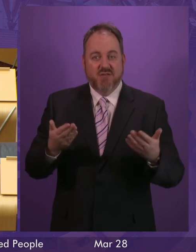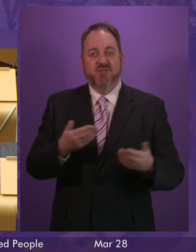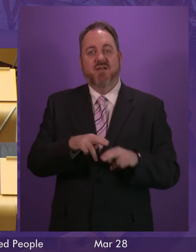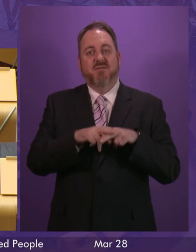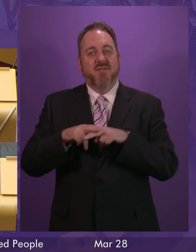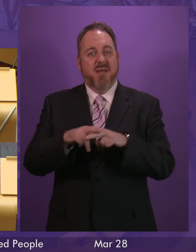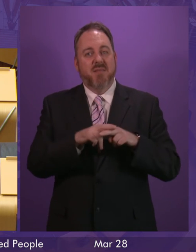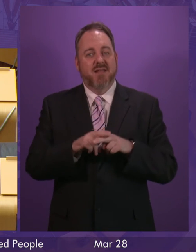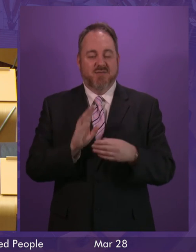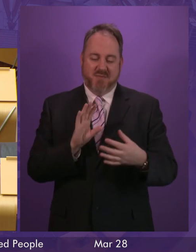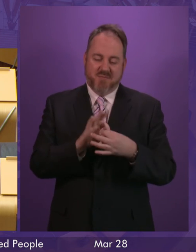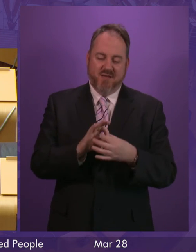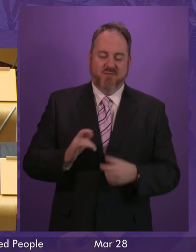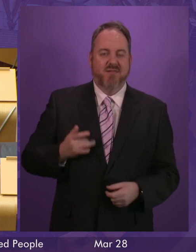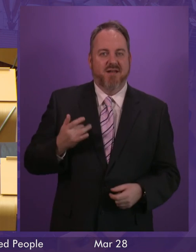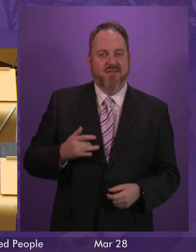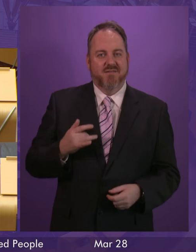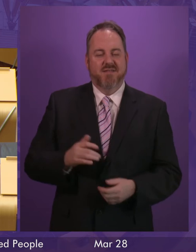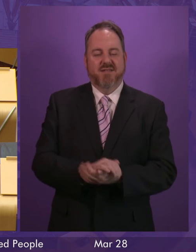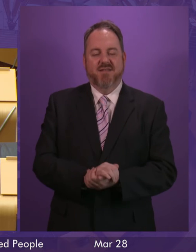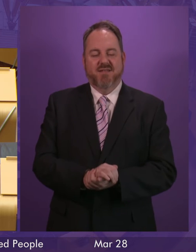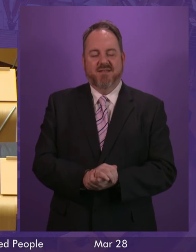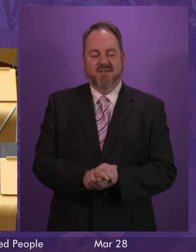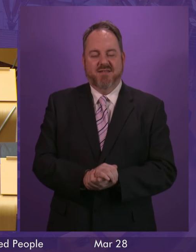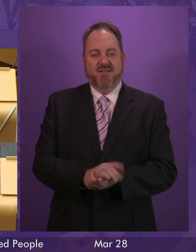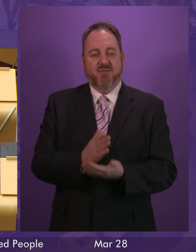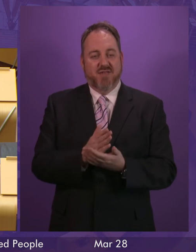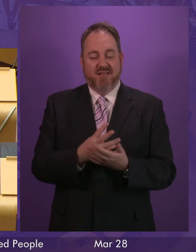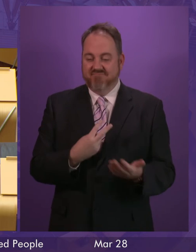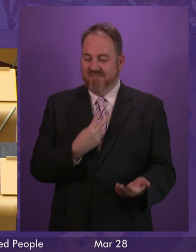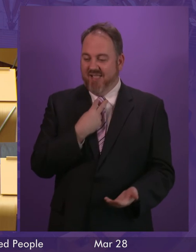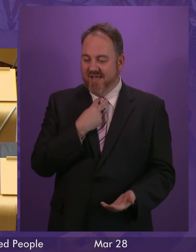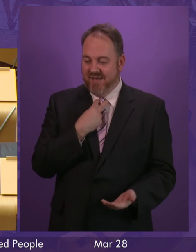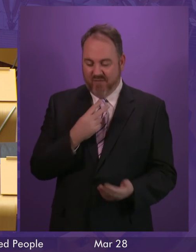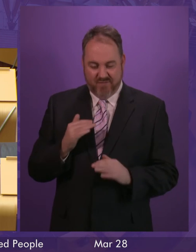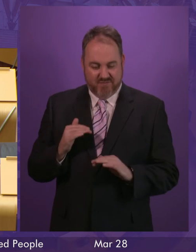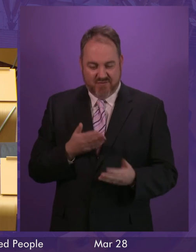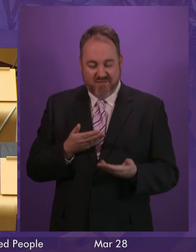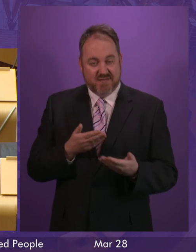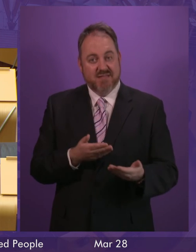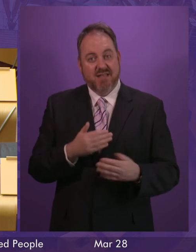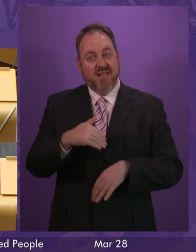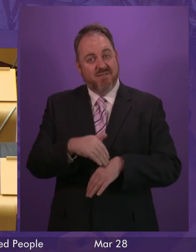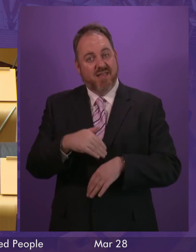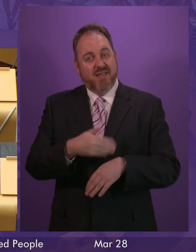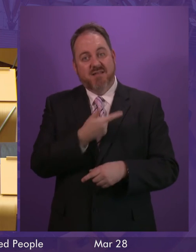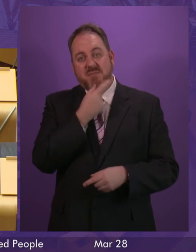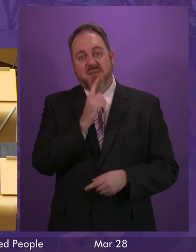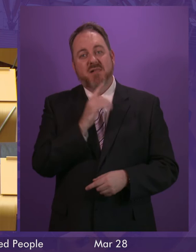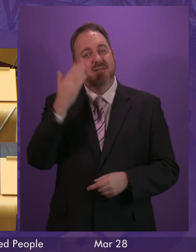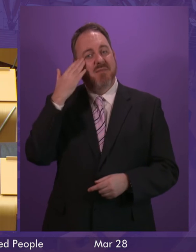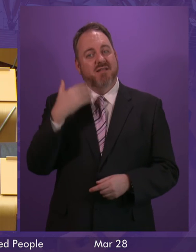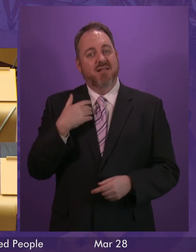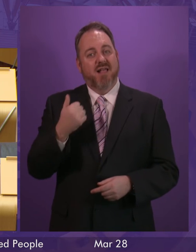being able to participate in society due to lack of facilities, does severely impact on the mental health of the disabled person, the carer,